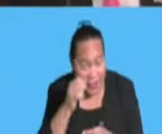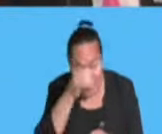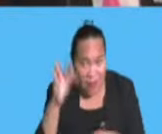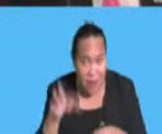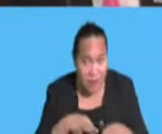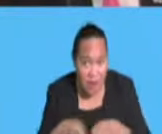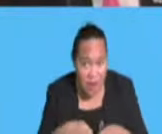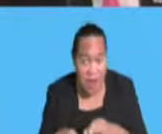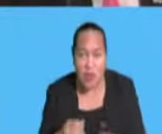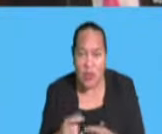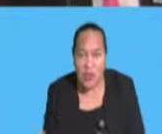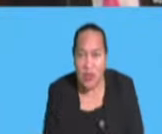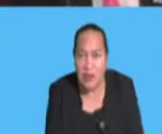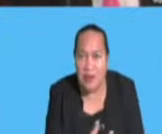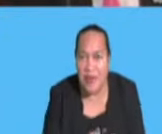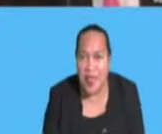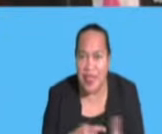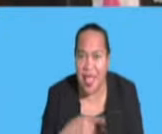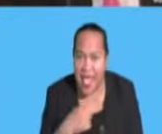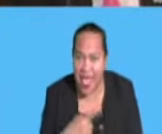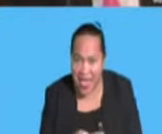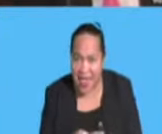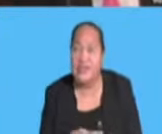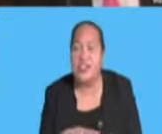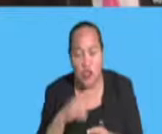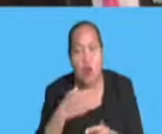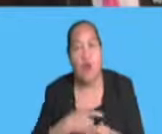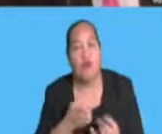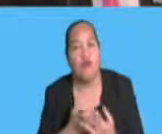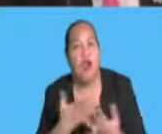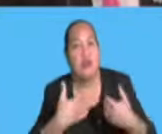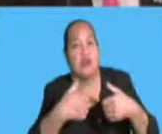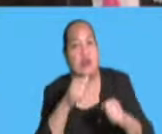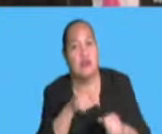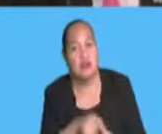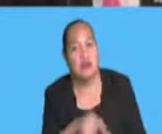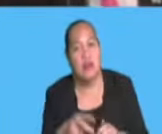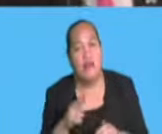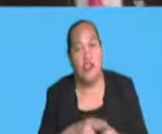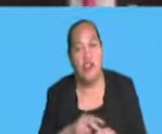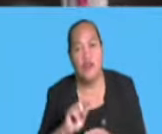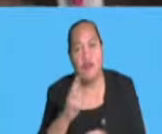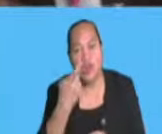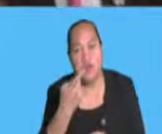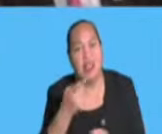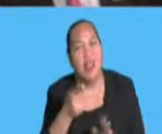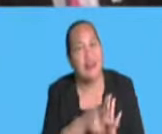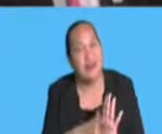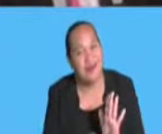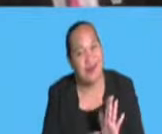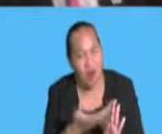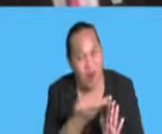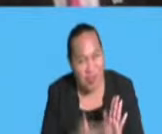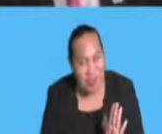tax revenue collection have also exemplified the success of the Fiji First economic planning and policies. Mr. Speaker